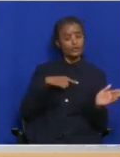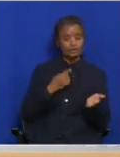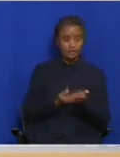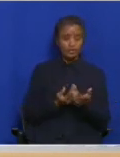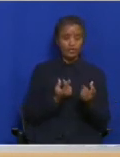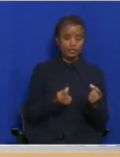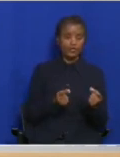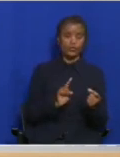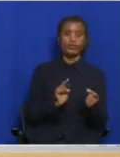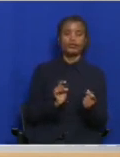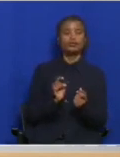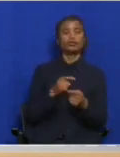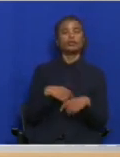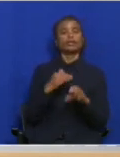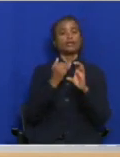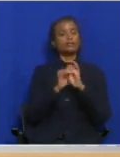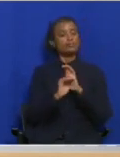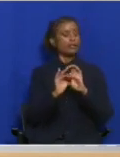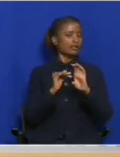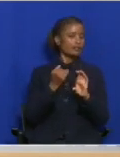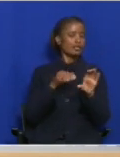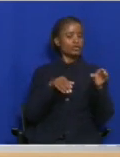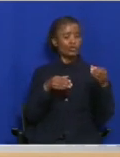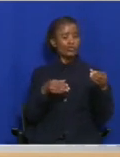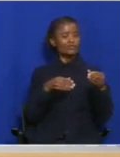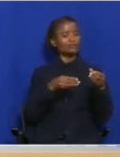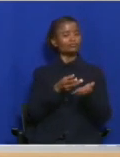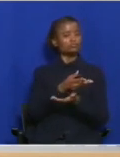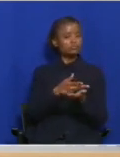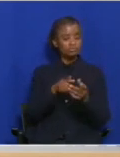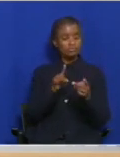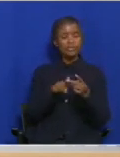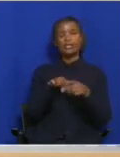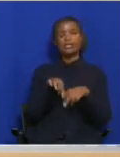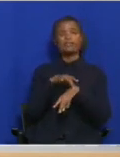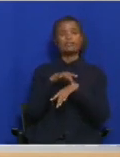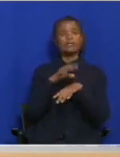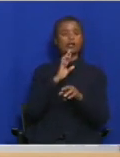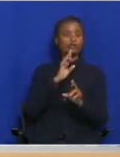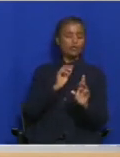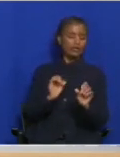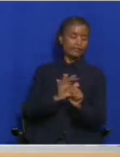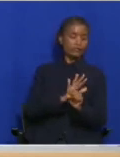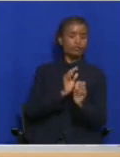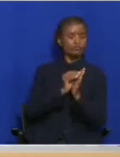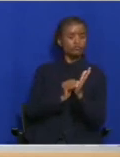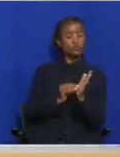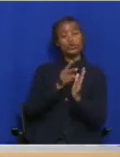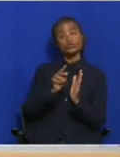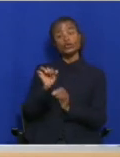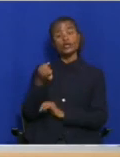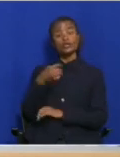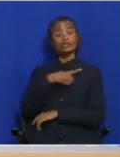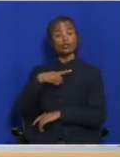correspondence, by providing 4 medical reports, giving all the details of all the treating doctors, and before we must